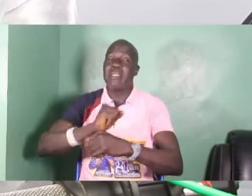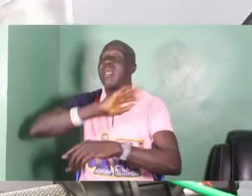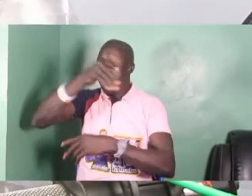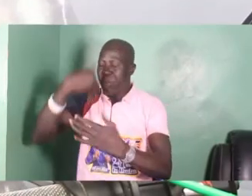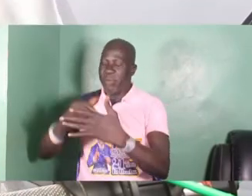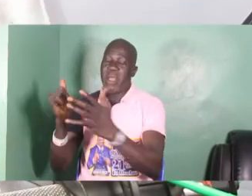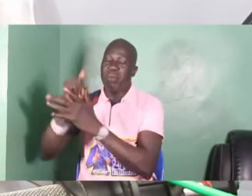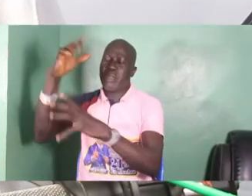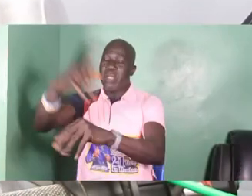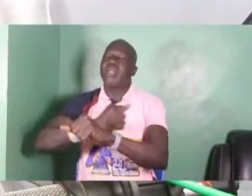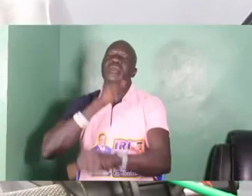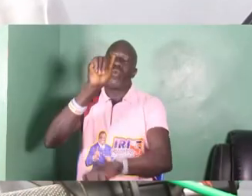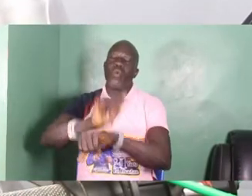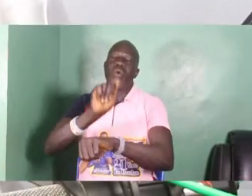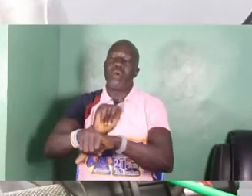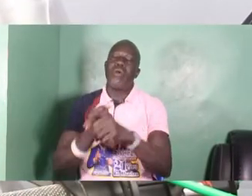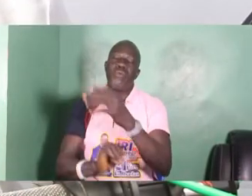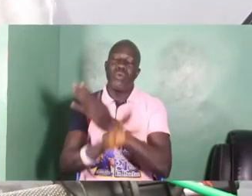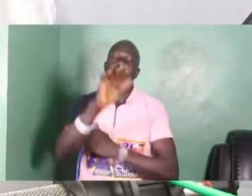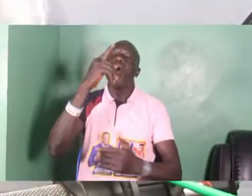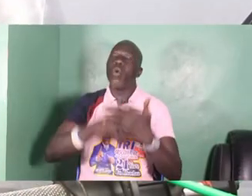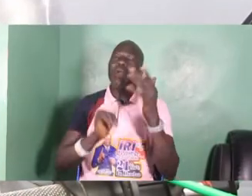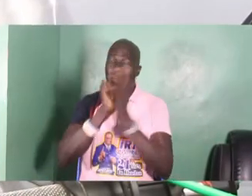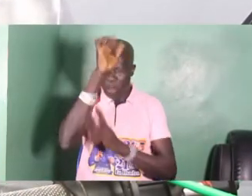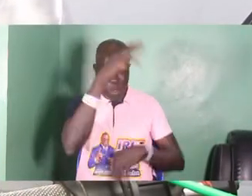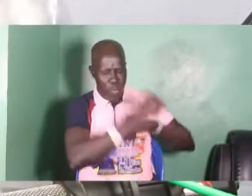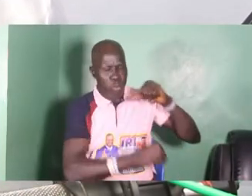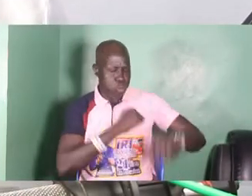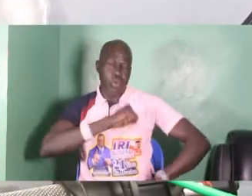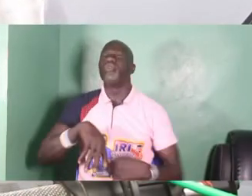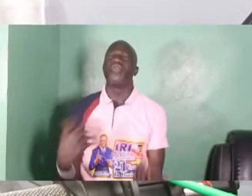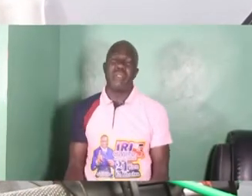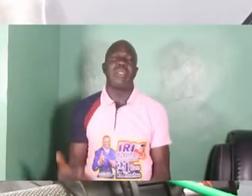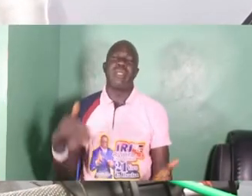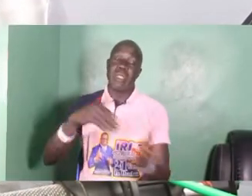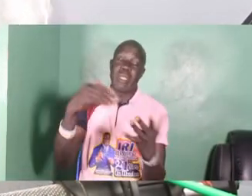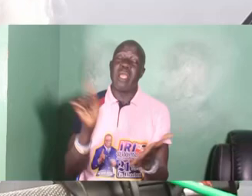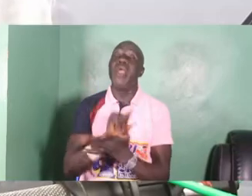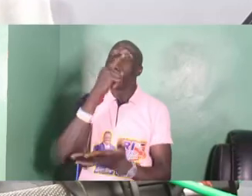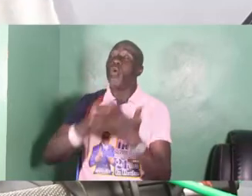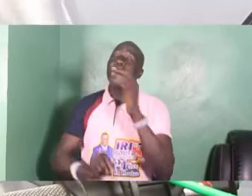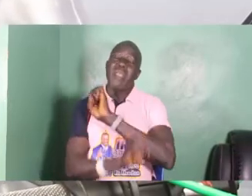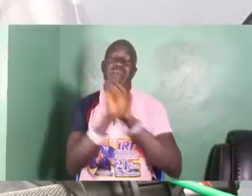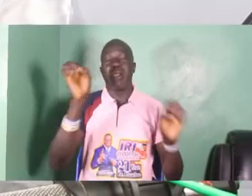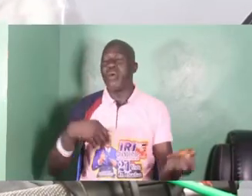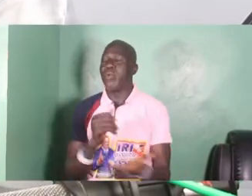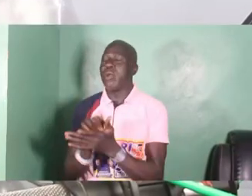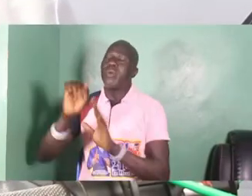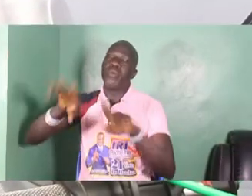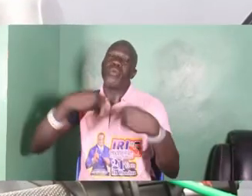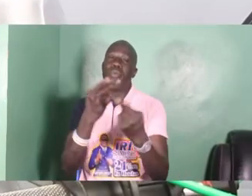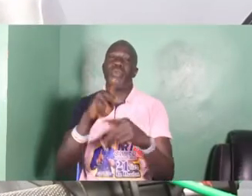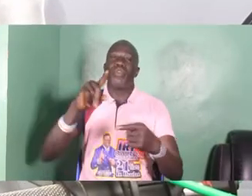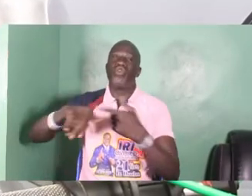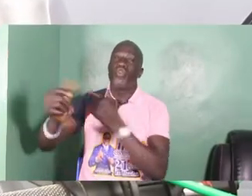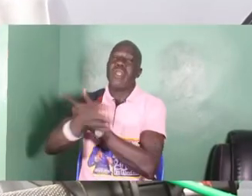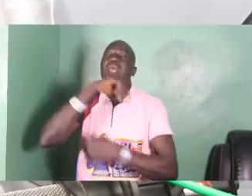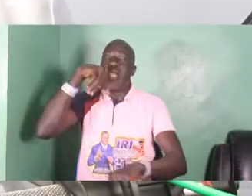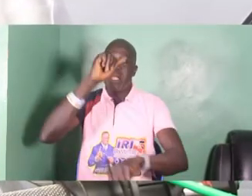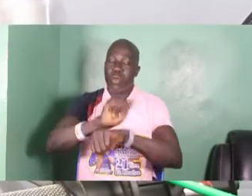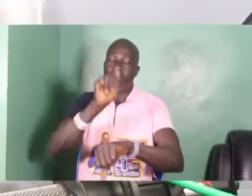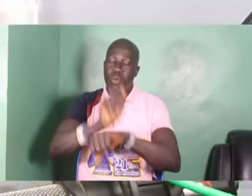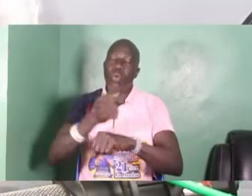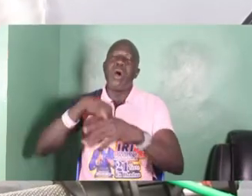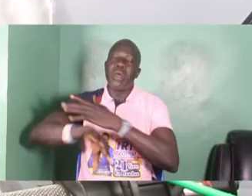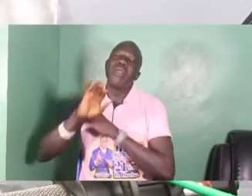tó gbàṣẹ Olúwa. Before I receive the work of God. Kẹ́lẹ́ mo tó ń lépa mẹ́. What will I be pursuing again? Gbogbo Olúwa sọ mí dà lónìí. Everything God has told me to do. Nínú iṣẹ́ rẹ